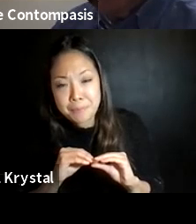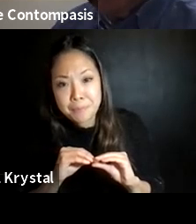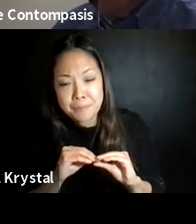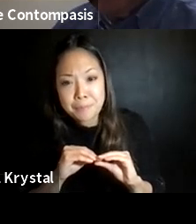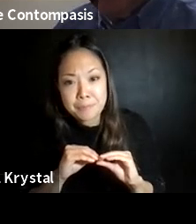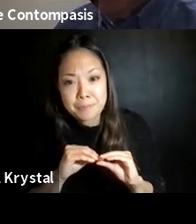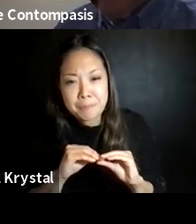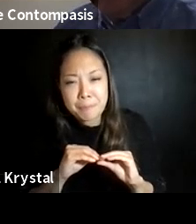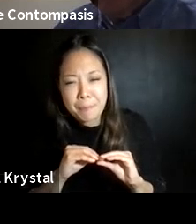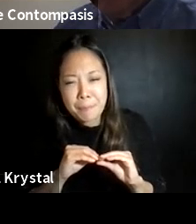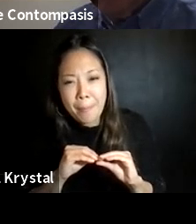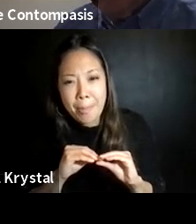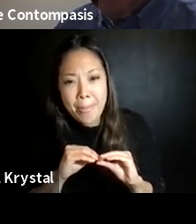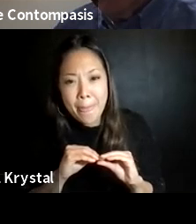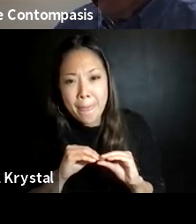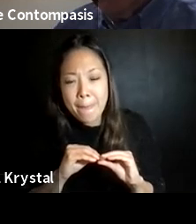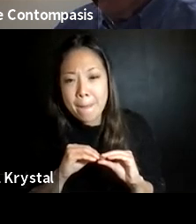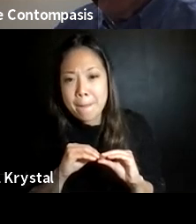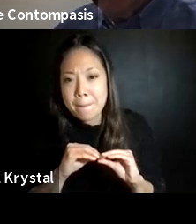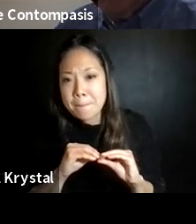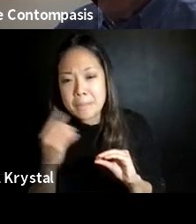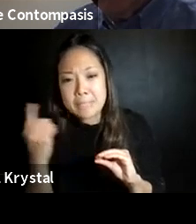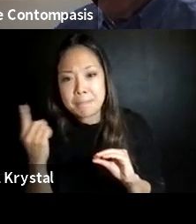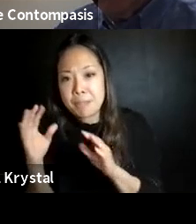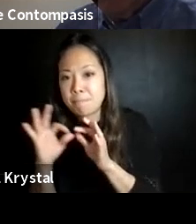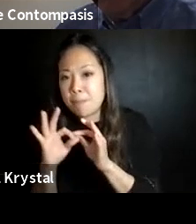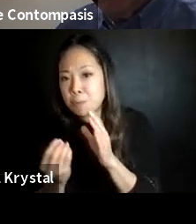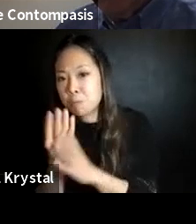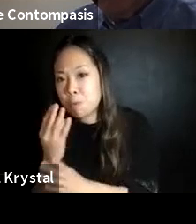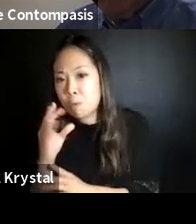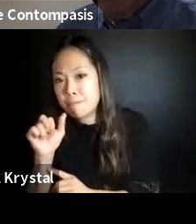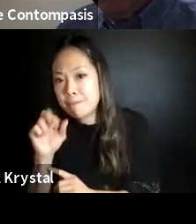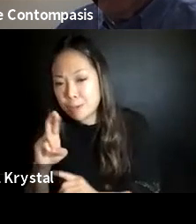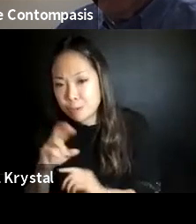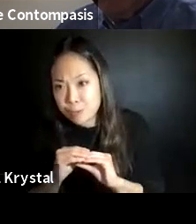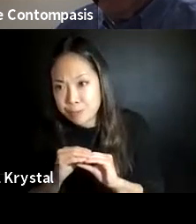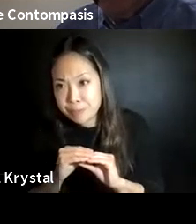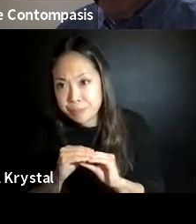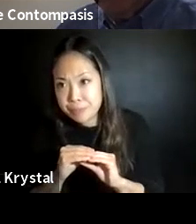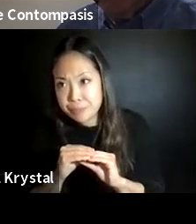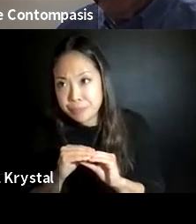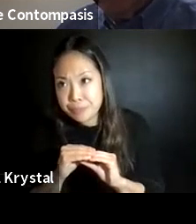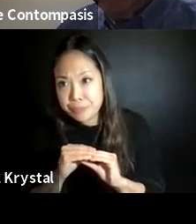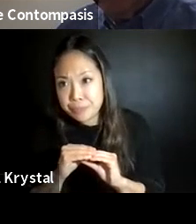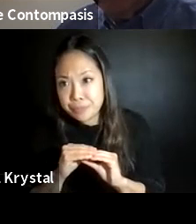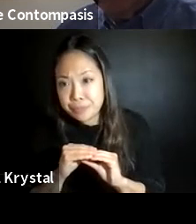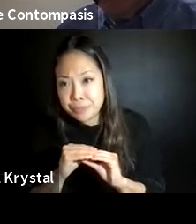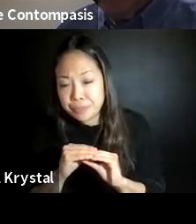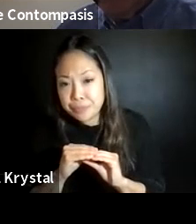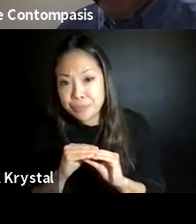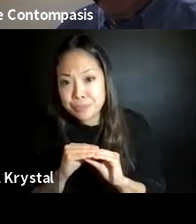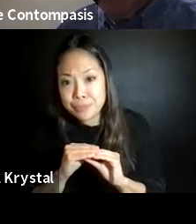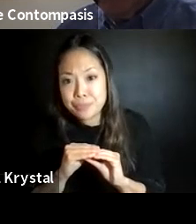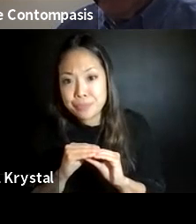factor would you like to expect? To be benefited from this policy, they would be forced to get